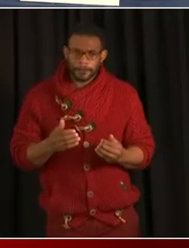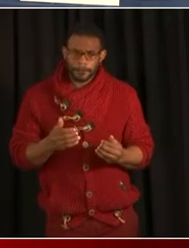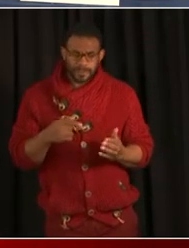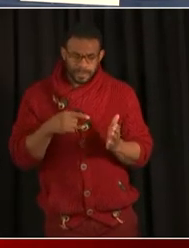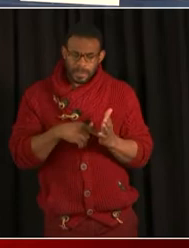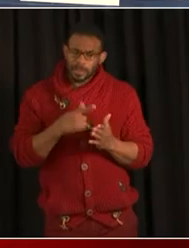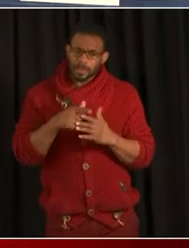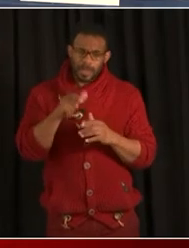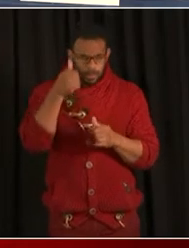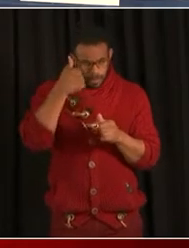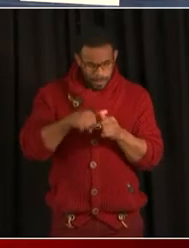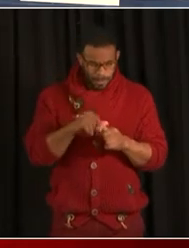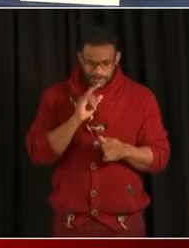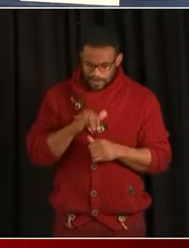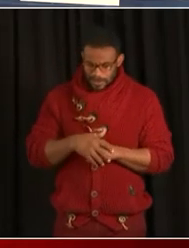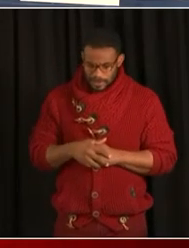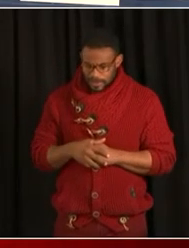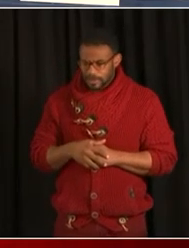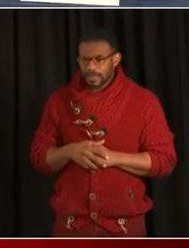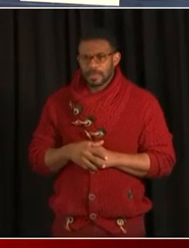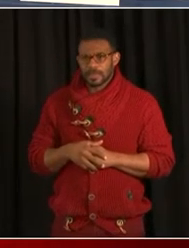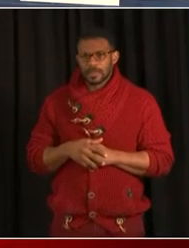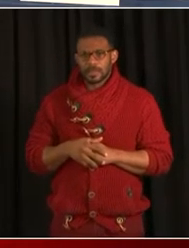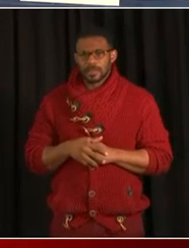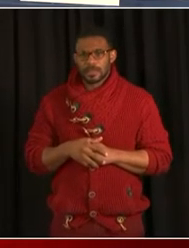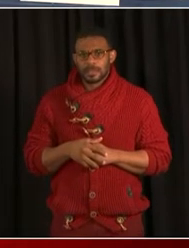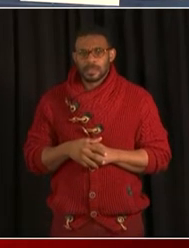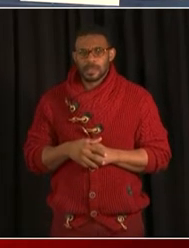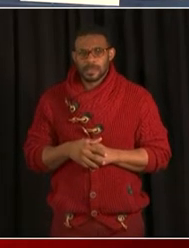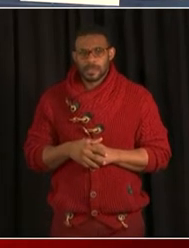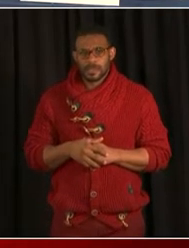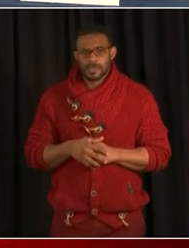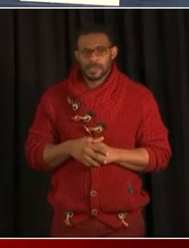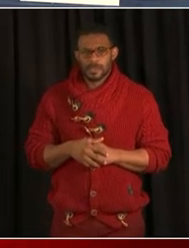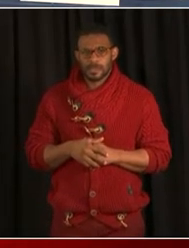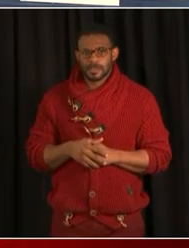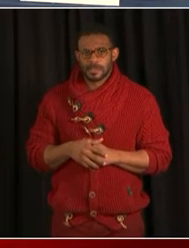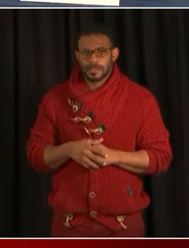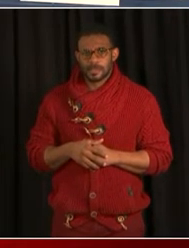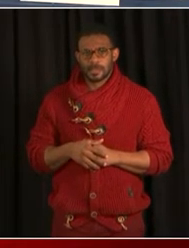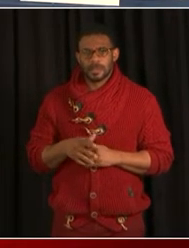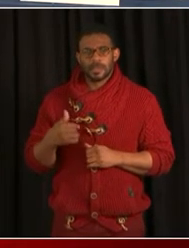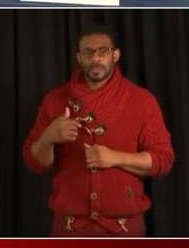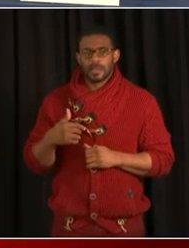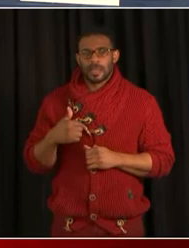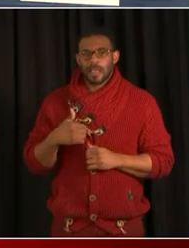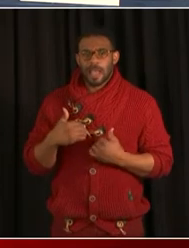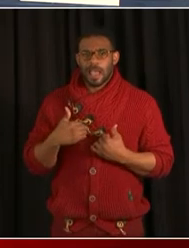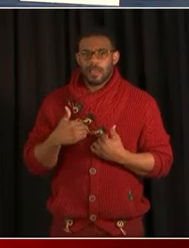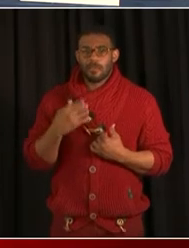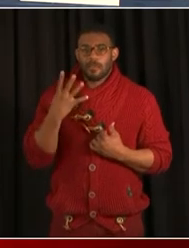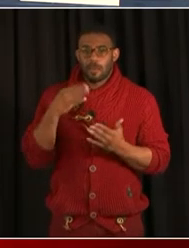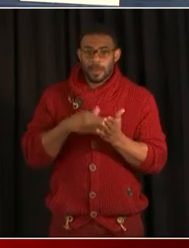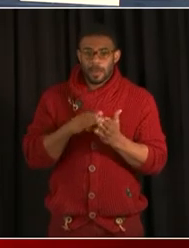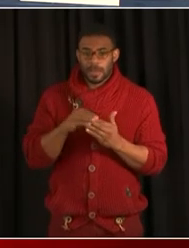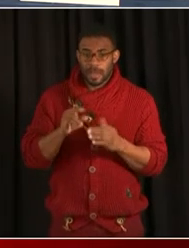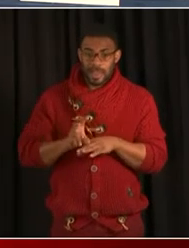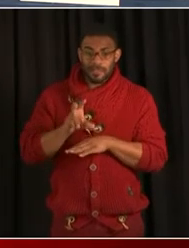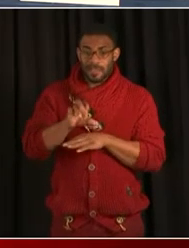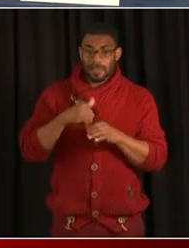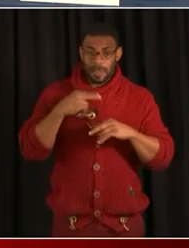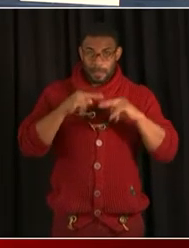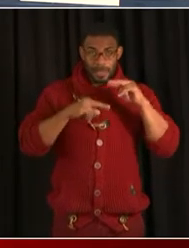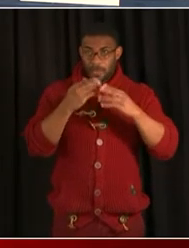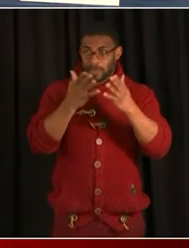And this is what you got to remember is that I have $4 million invested